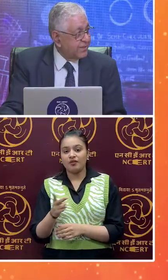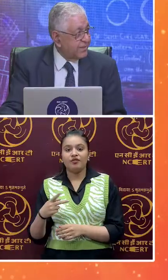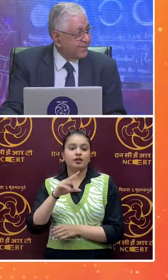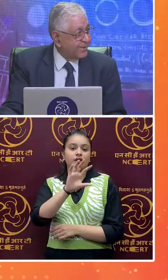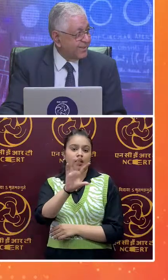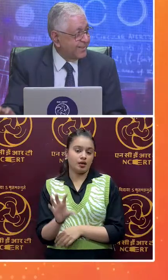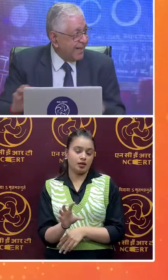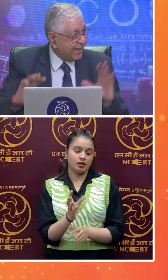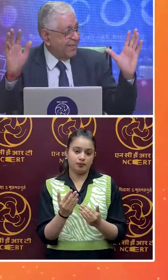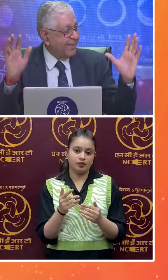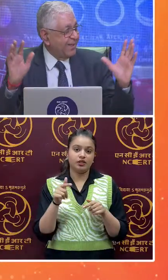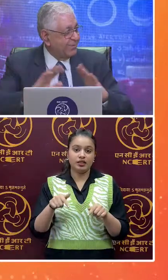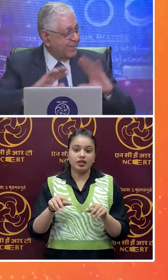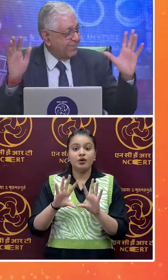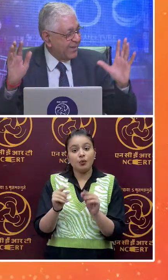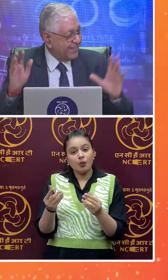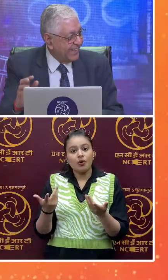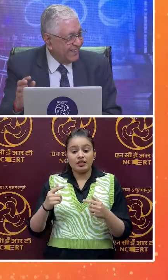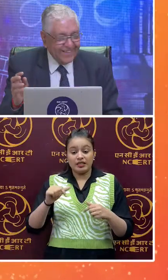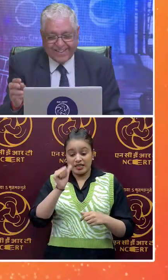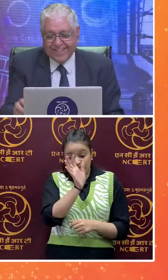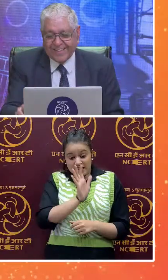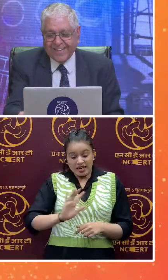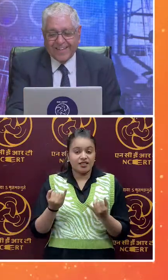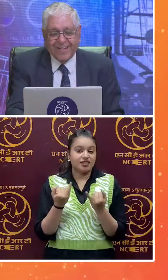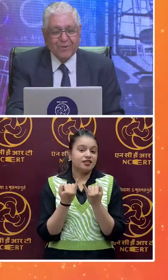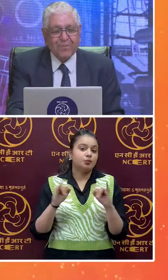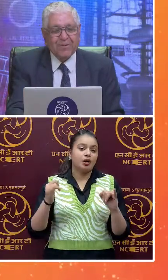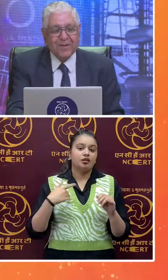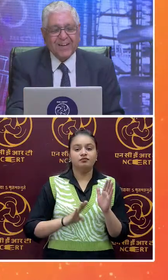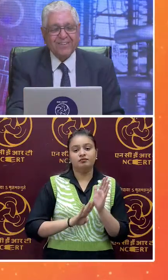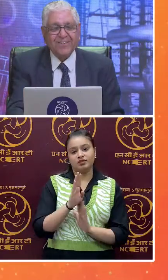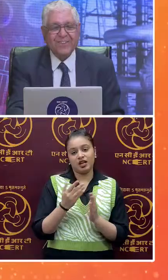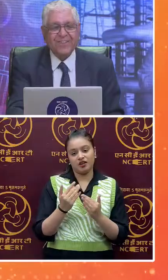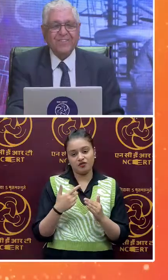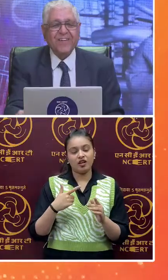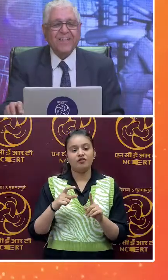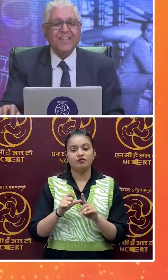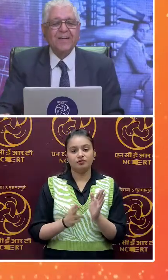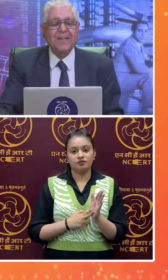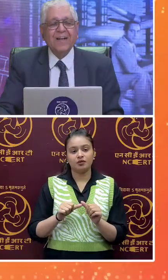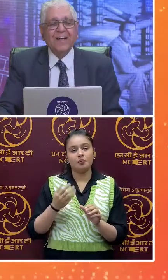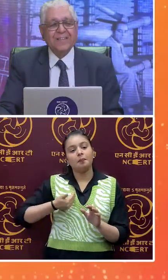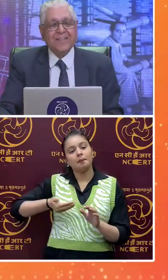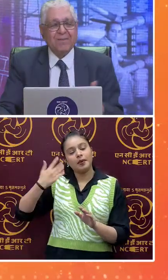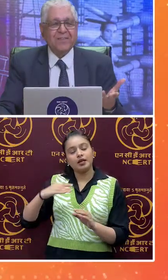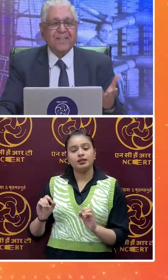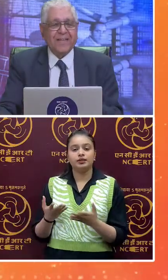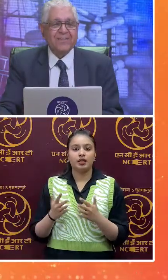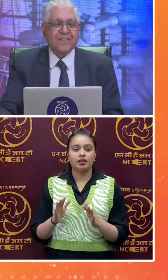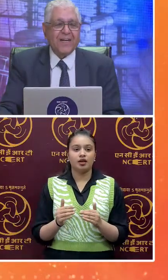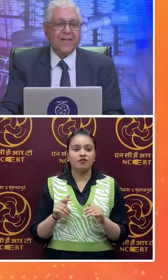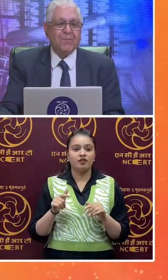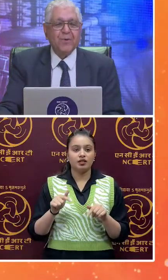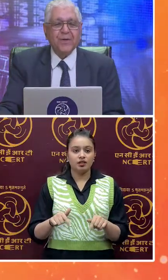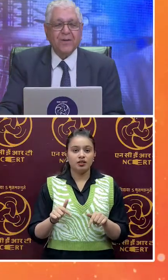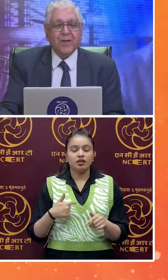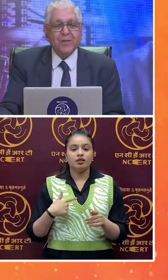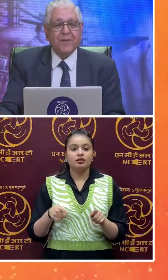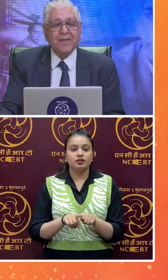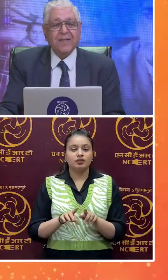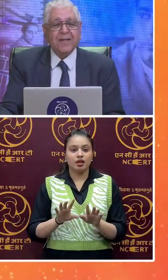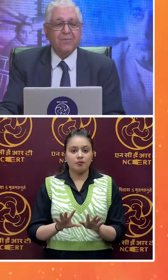So, this is Atmanirbharta in the DNA of Bhabha right from the very beginning. Same is the case with Tata